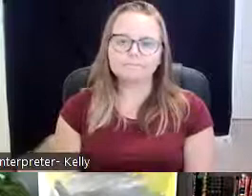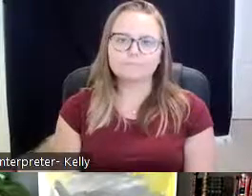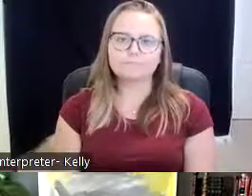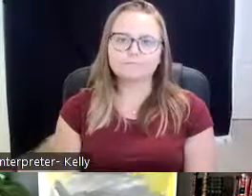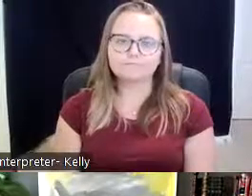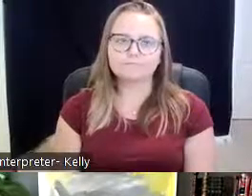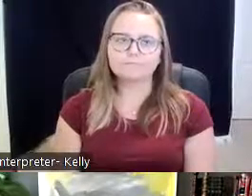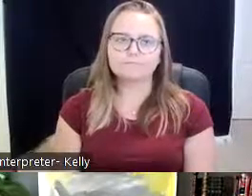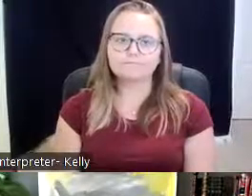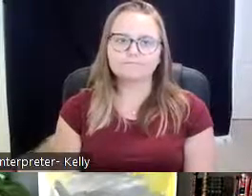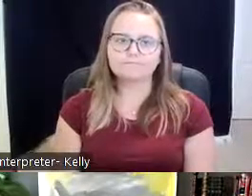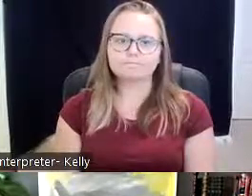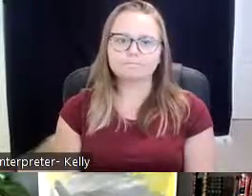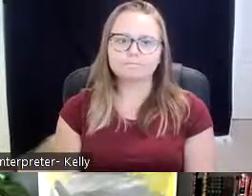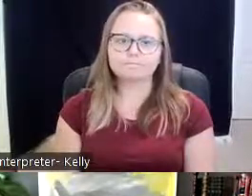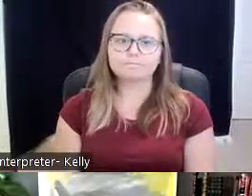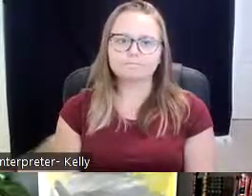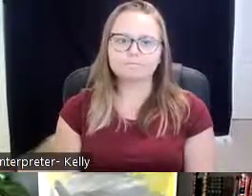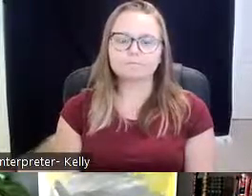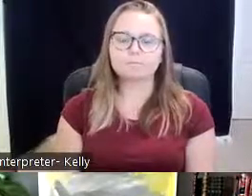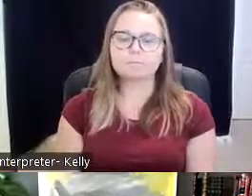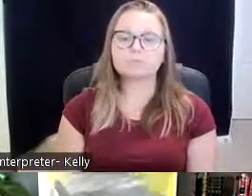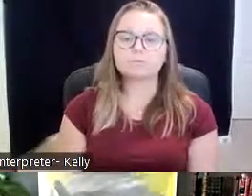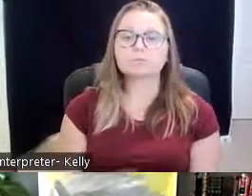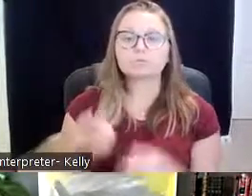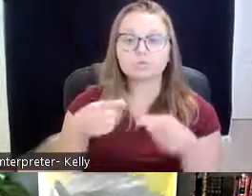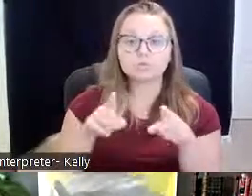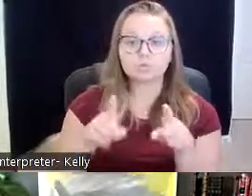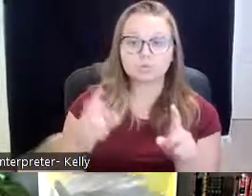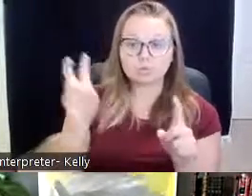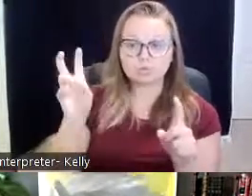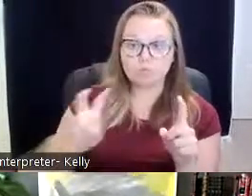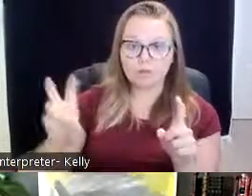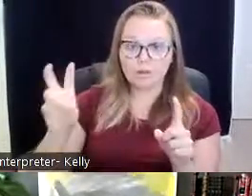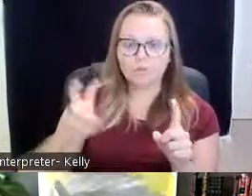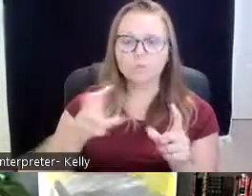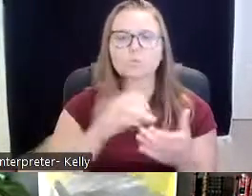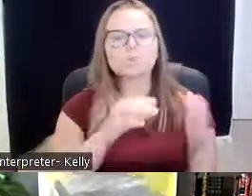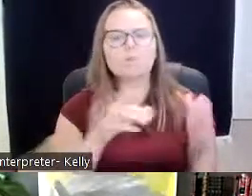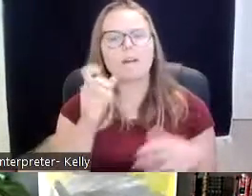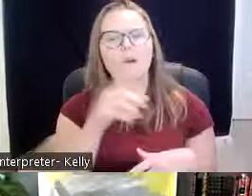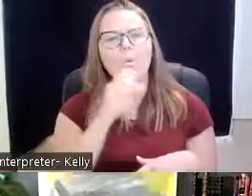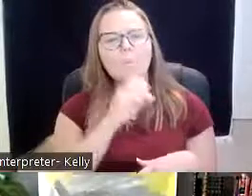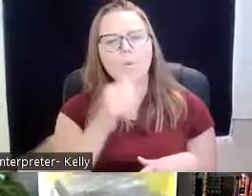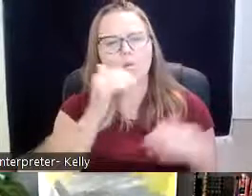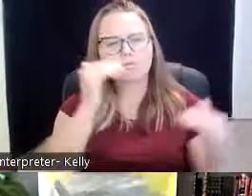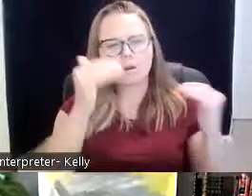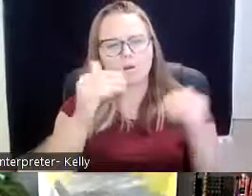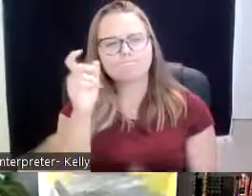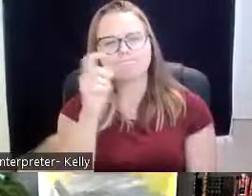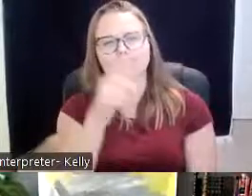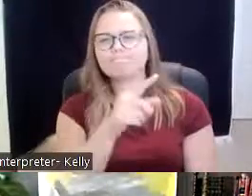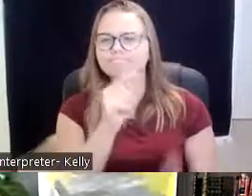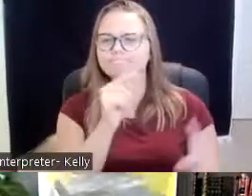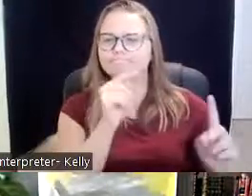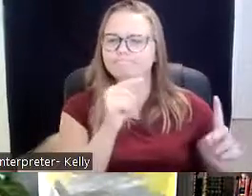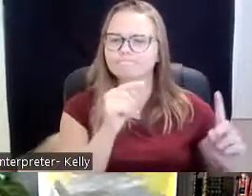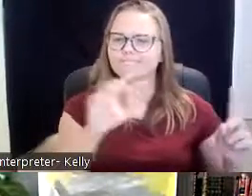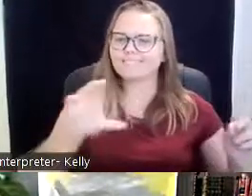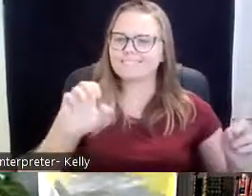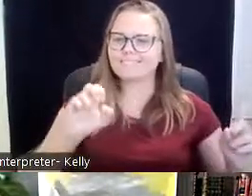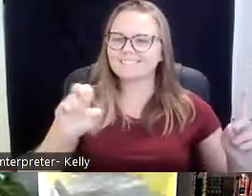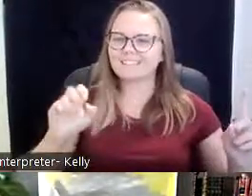Now, while we were away, my students often asked these older adults, in particular the